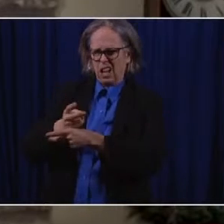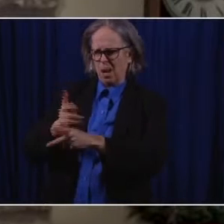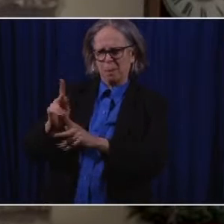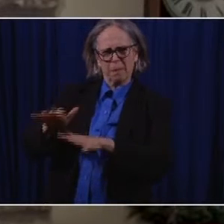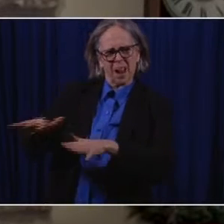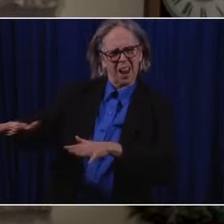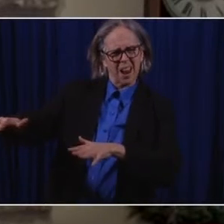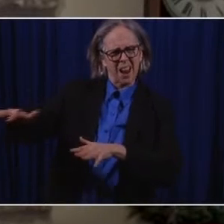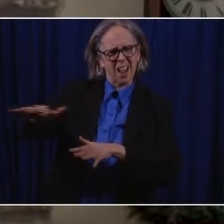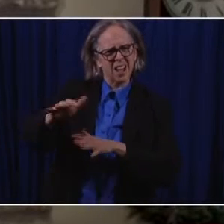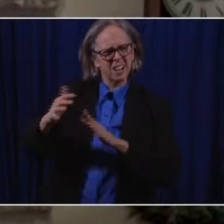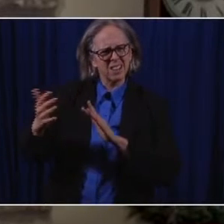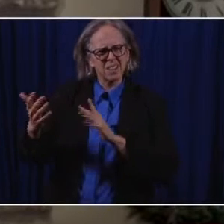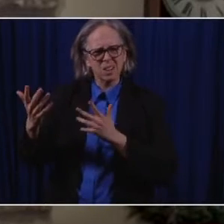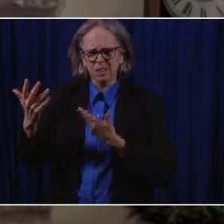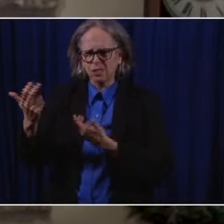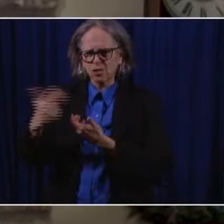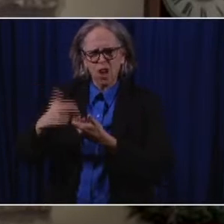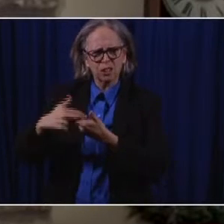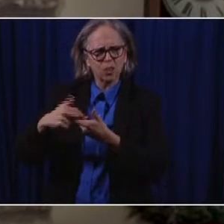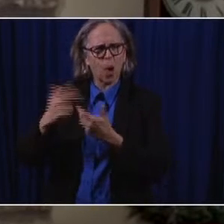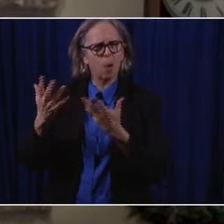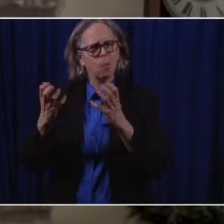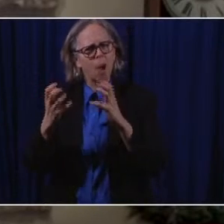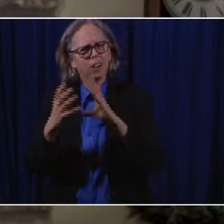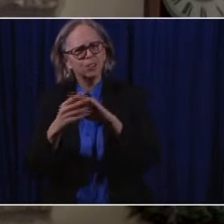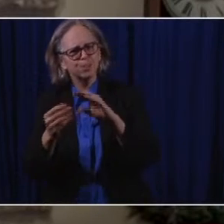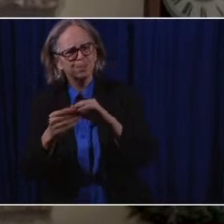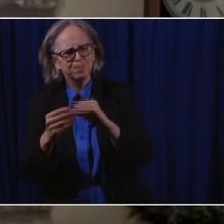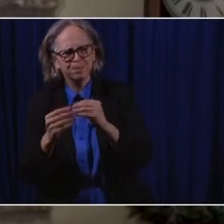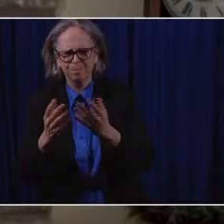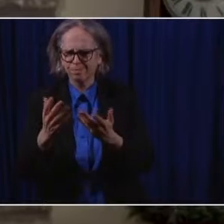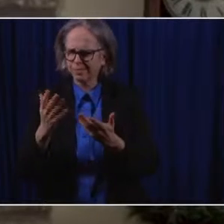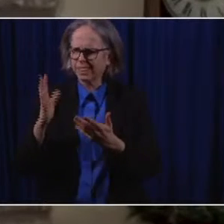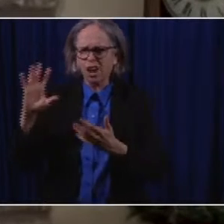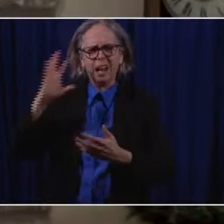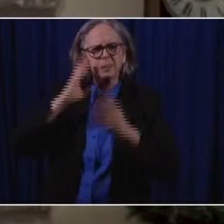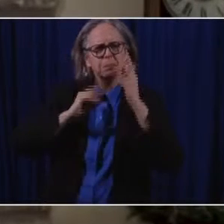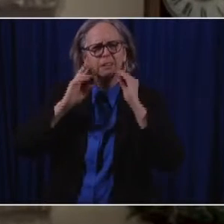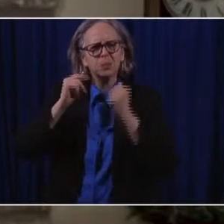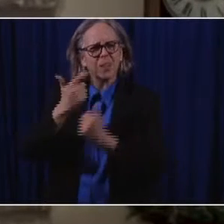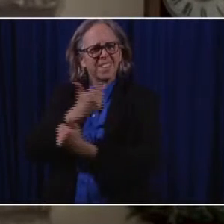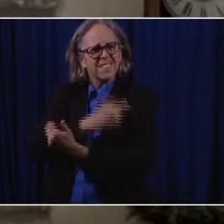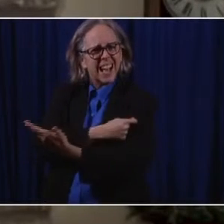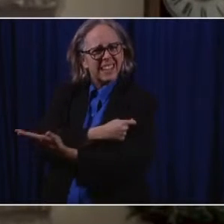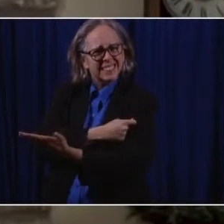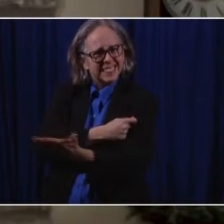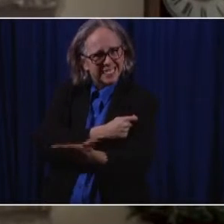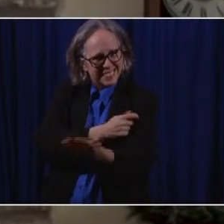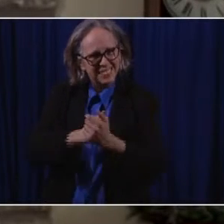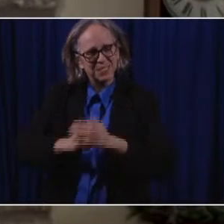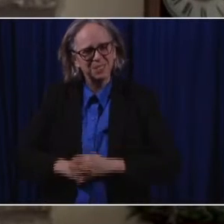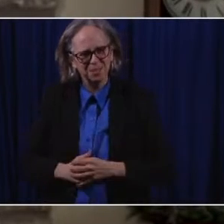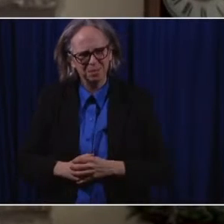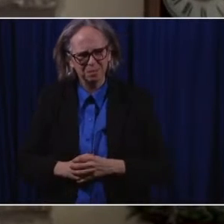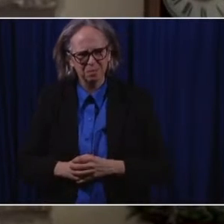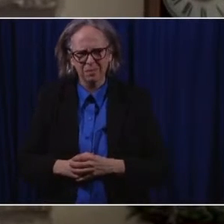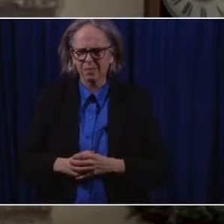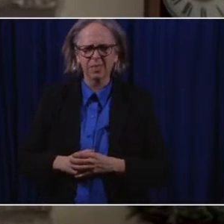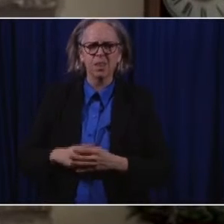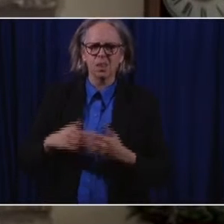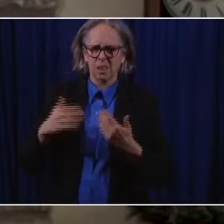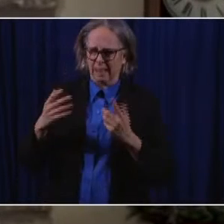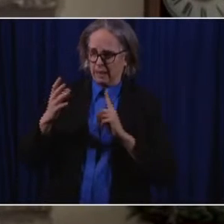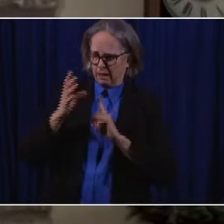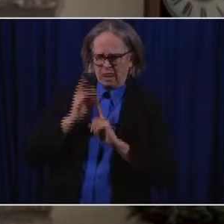an understanding of what is going on in hospitals, what it's like to be a COVID patient, what it's like to be